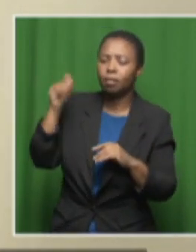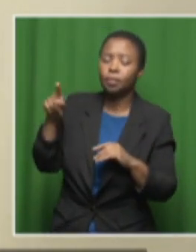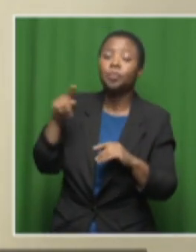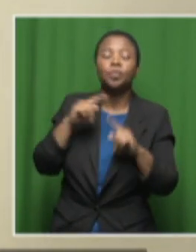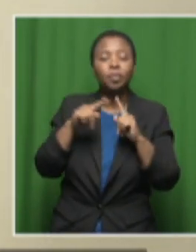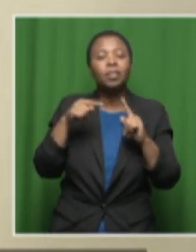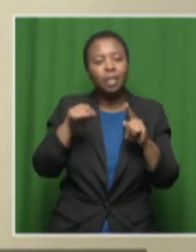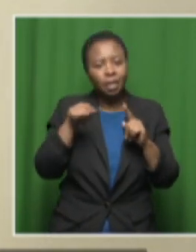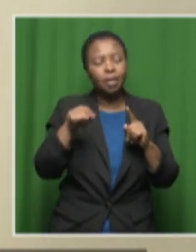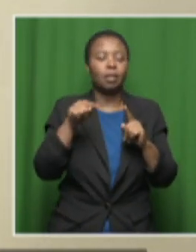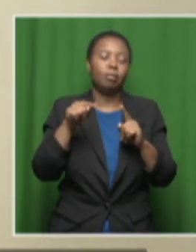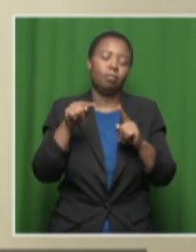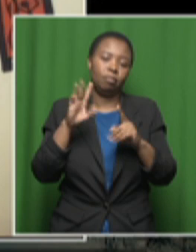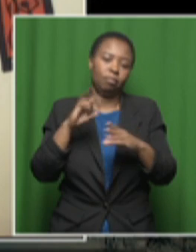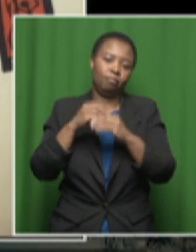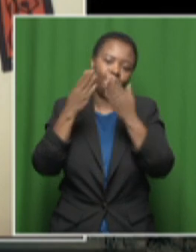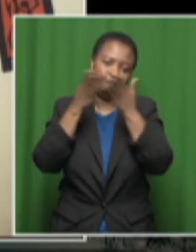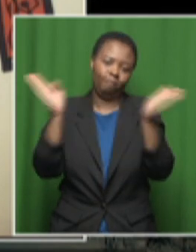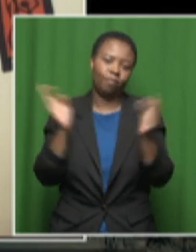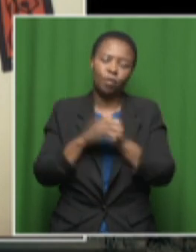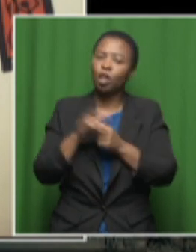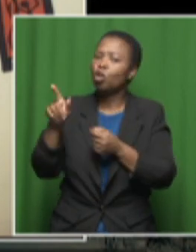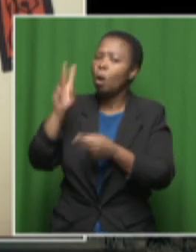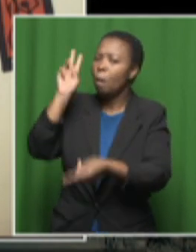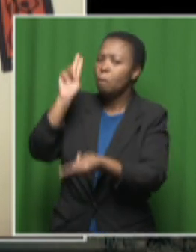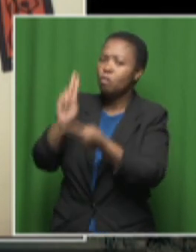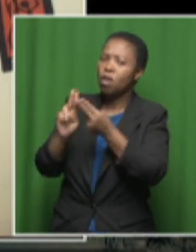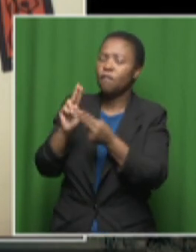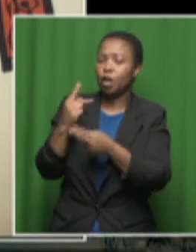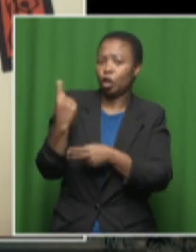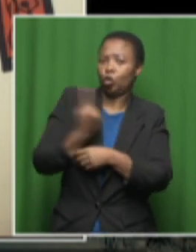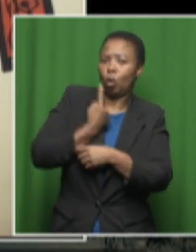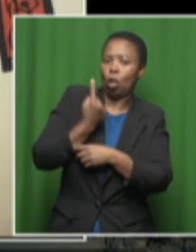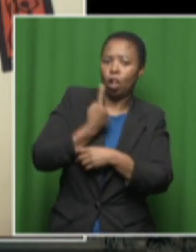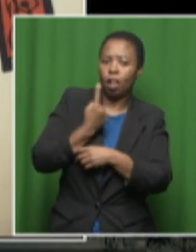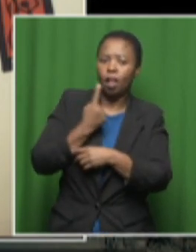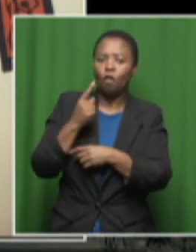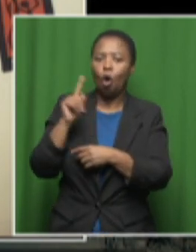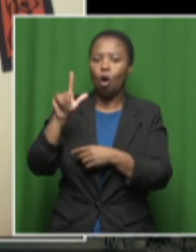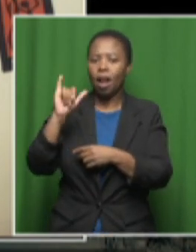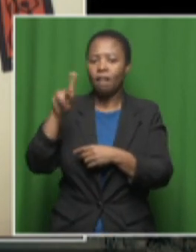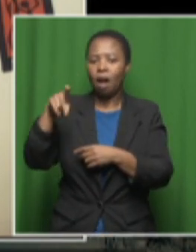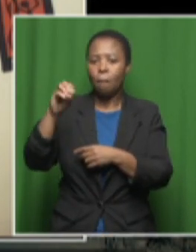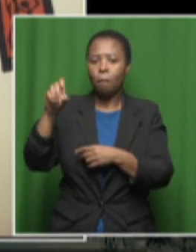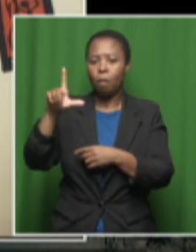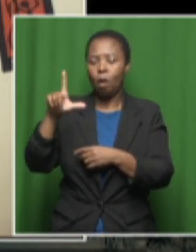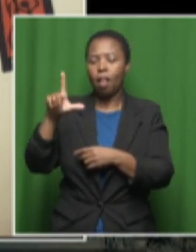my voice, really. And just speak to us briefly about your solo offering for the Liverpool Biennial.